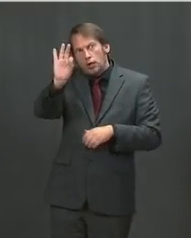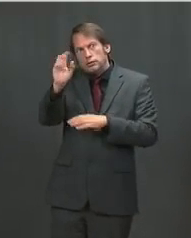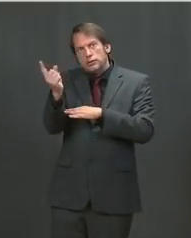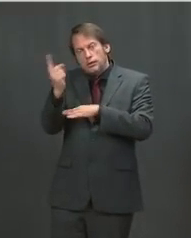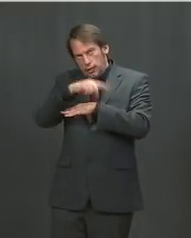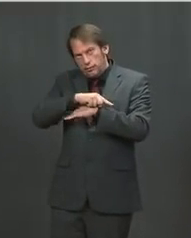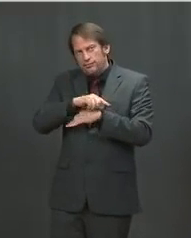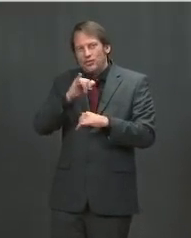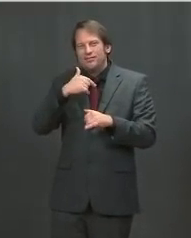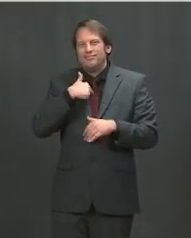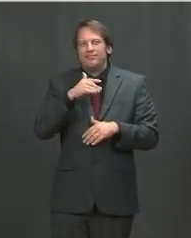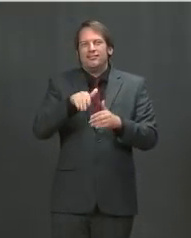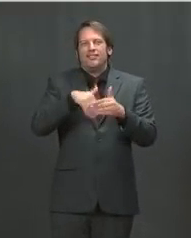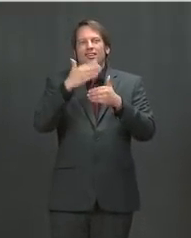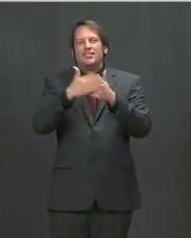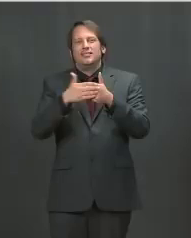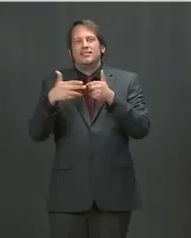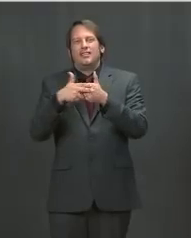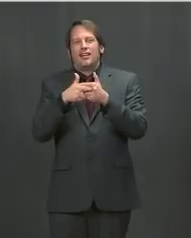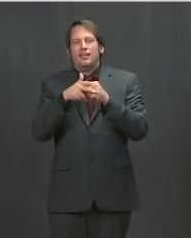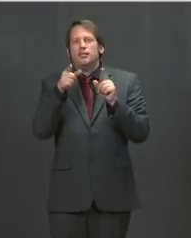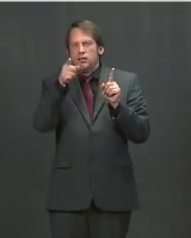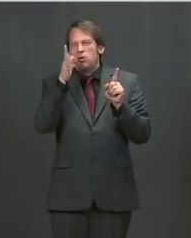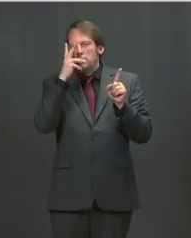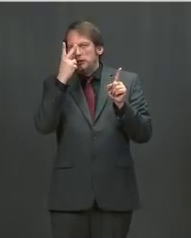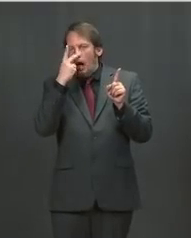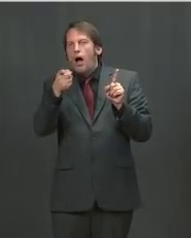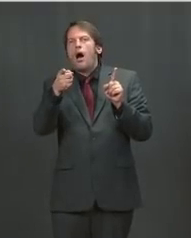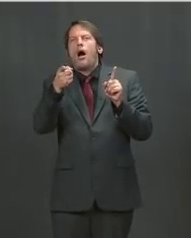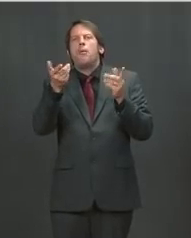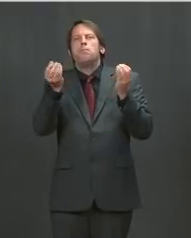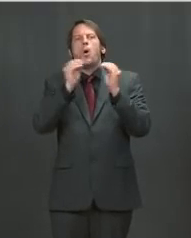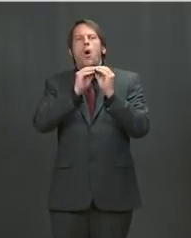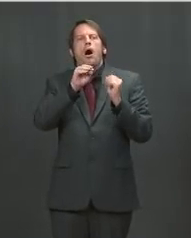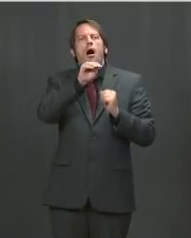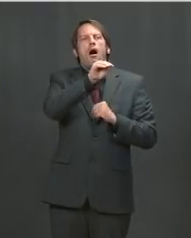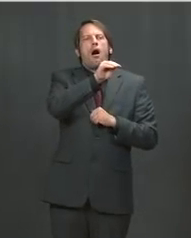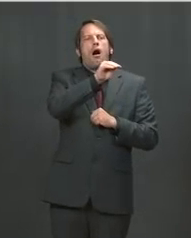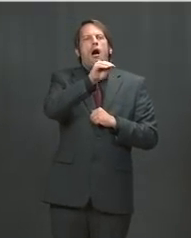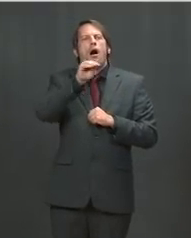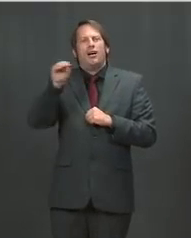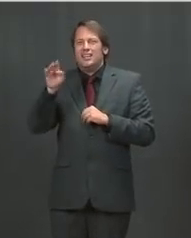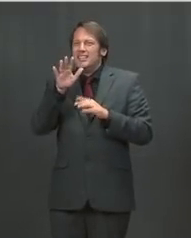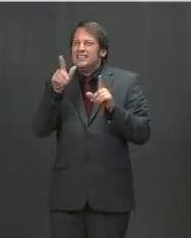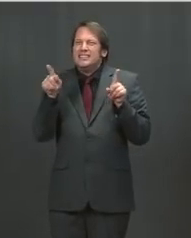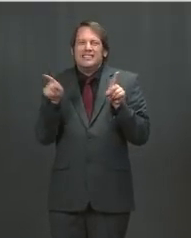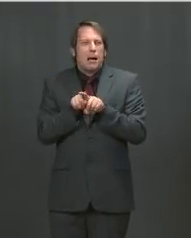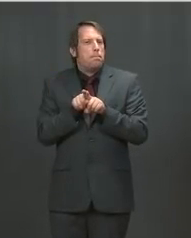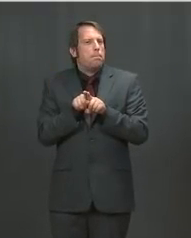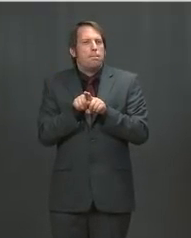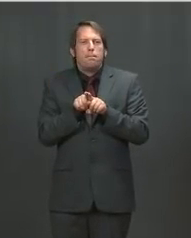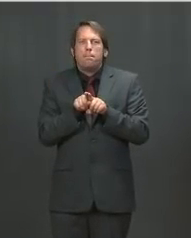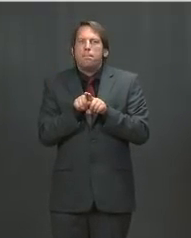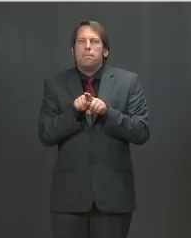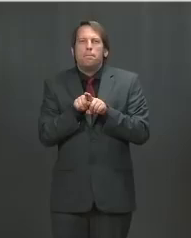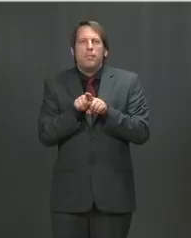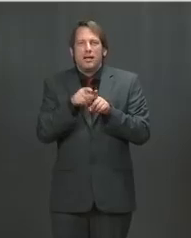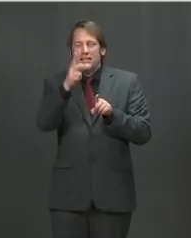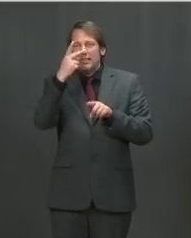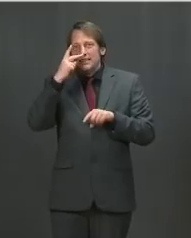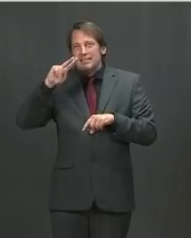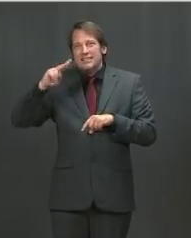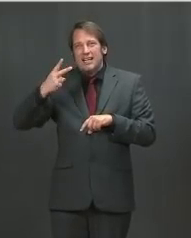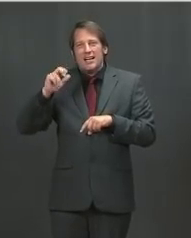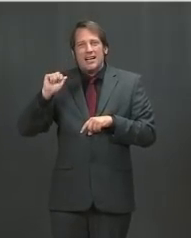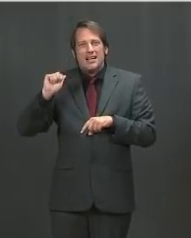at the neutralization of the live virus, you see the same thing. Look at the second arrow following the boost